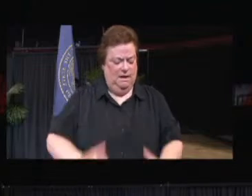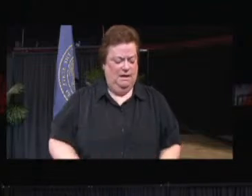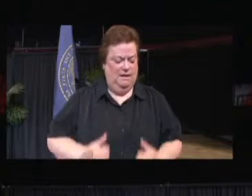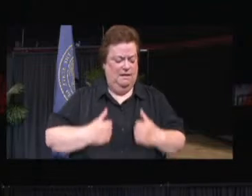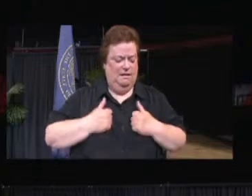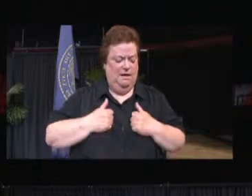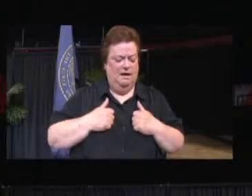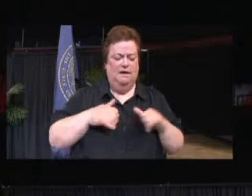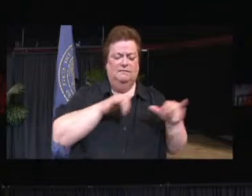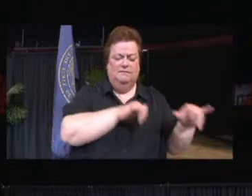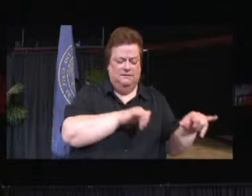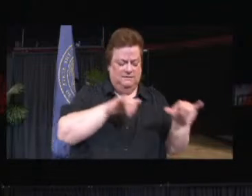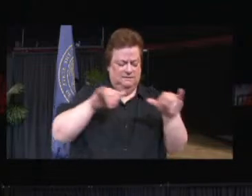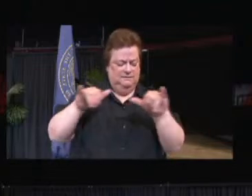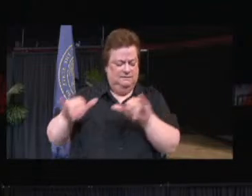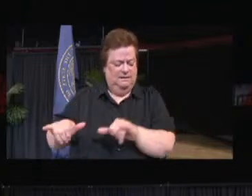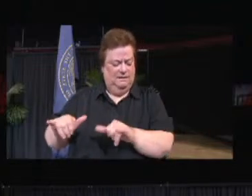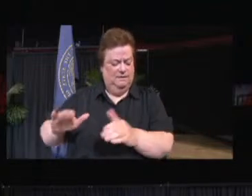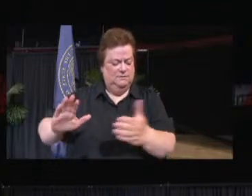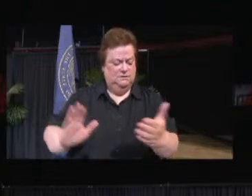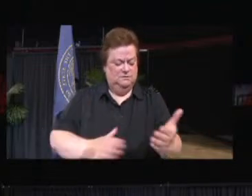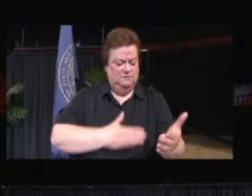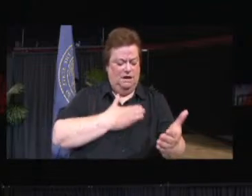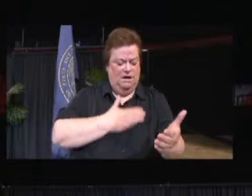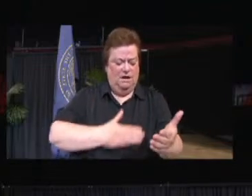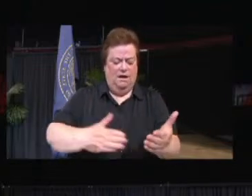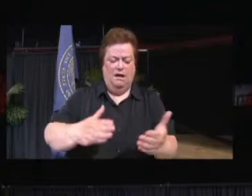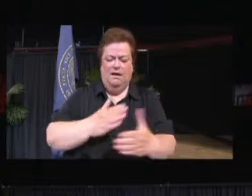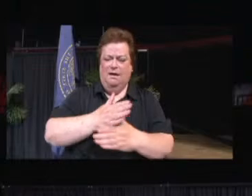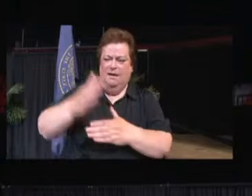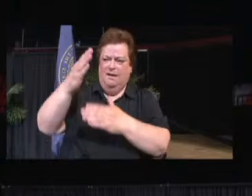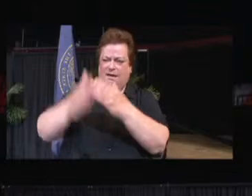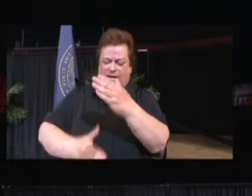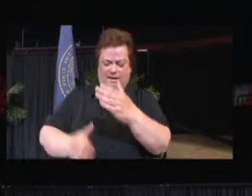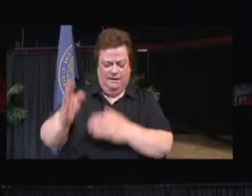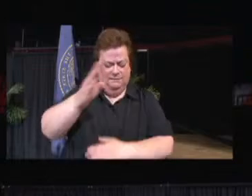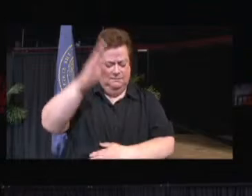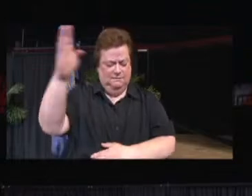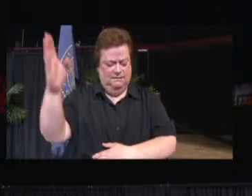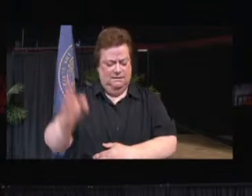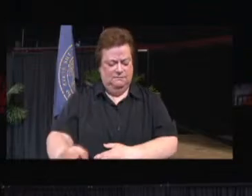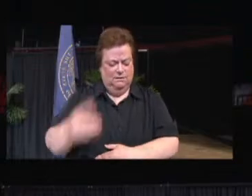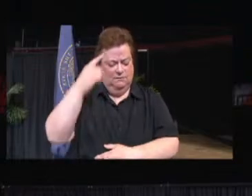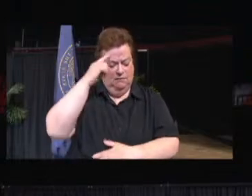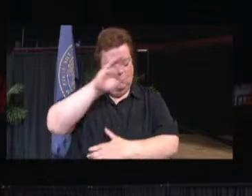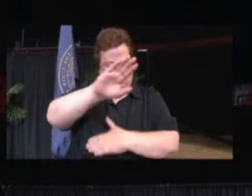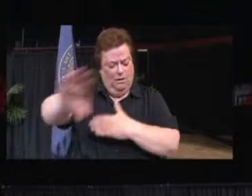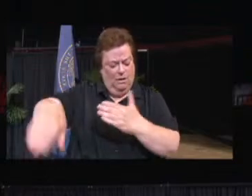My life flows on in endless song.